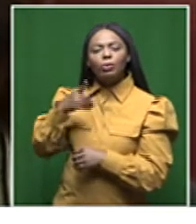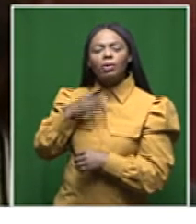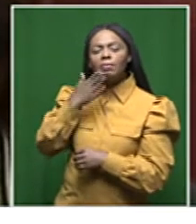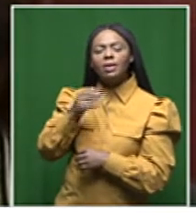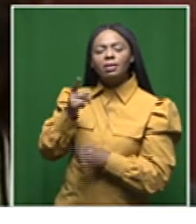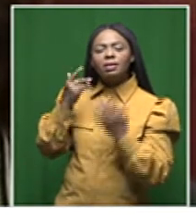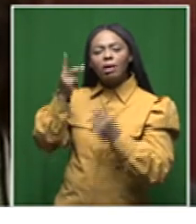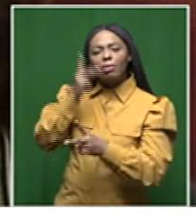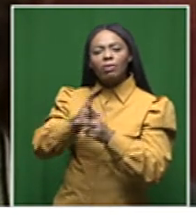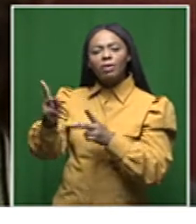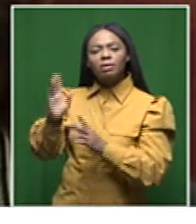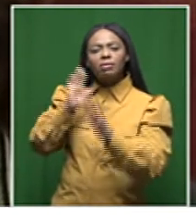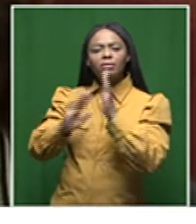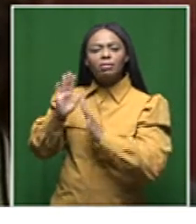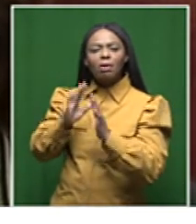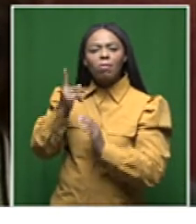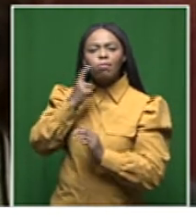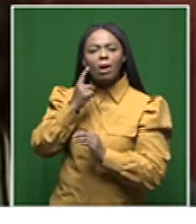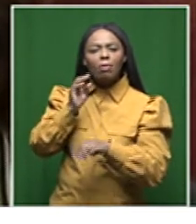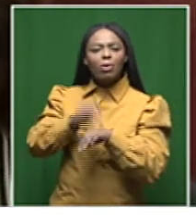problem is infertility in South Africa.